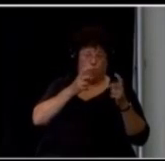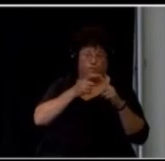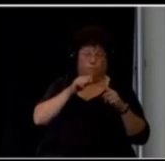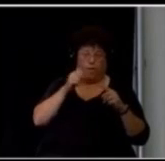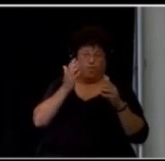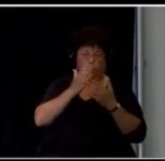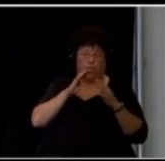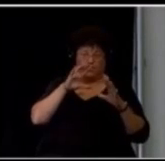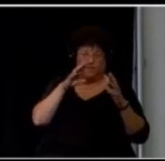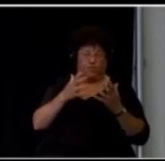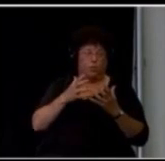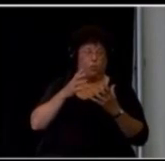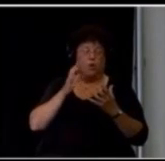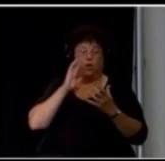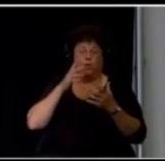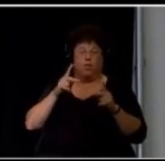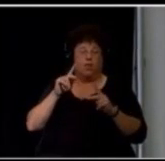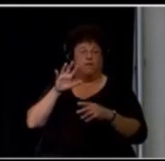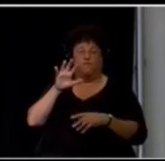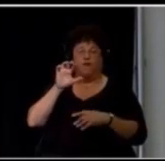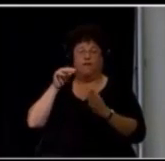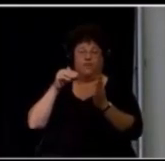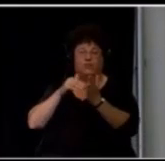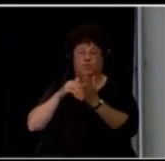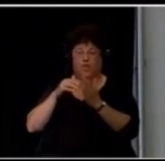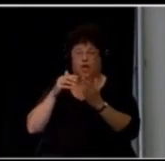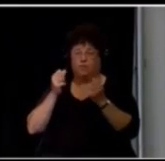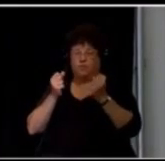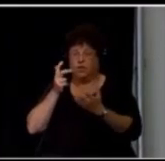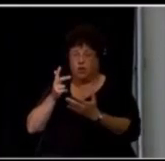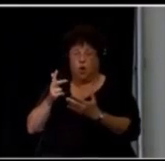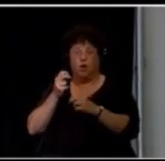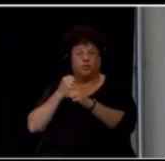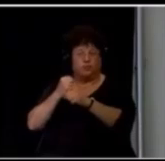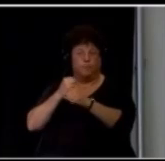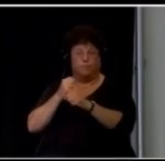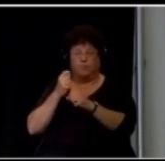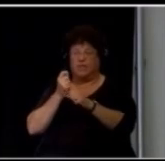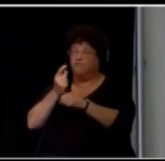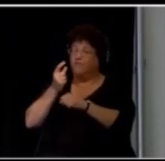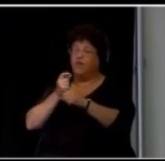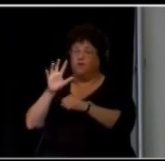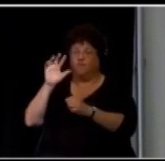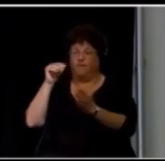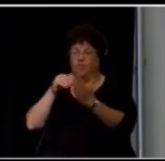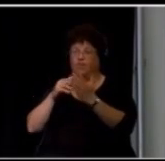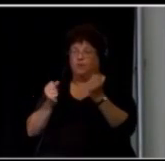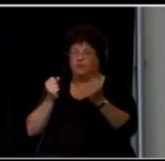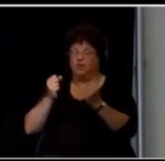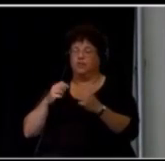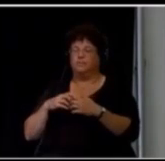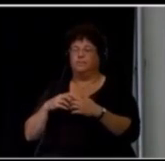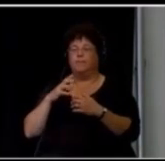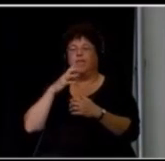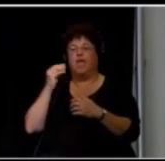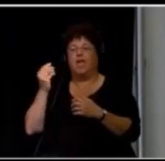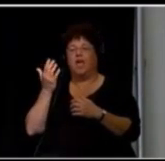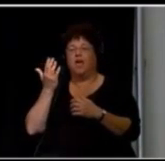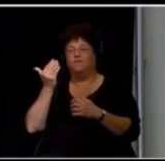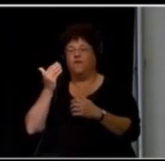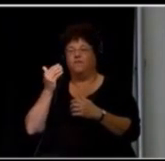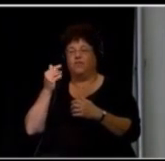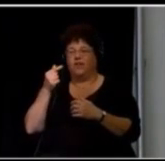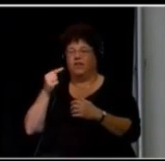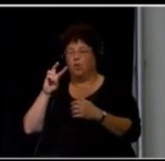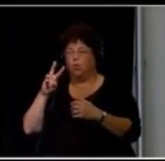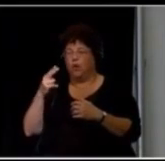That should allow for 500,000 cars to be produced per year, plus have 15 gigawatt hours